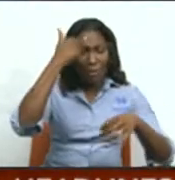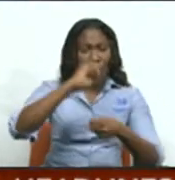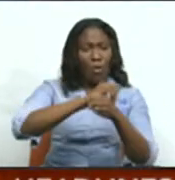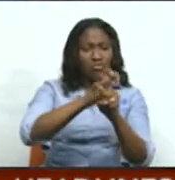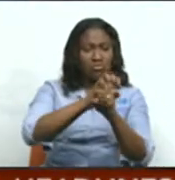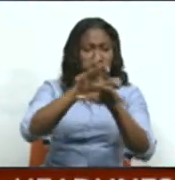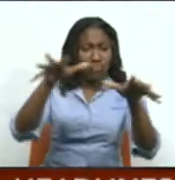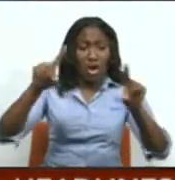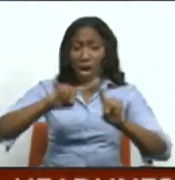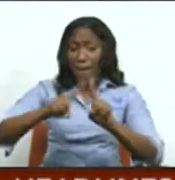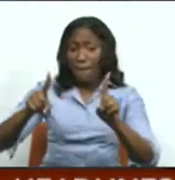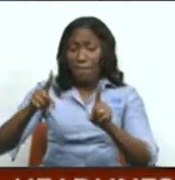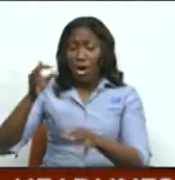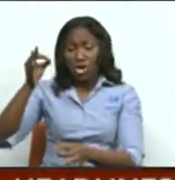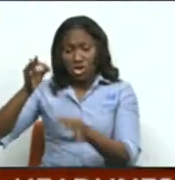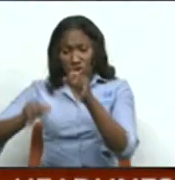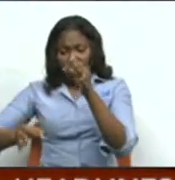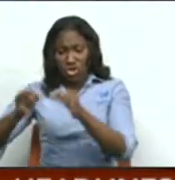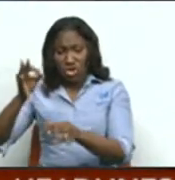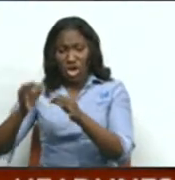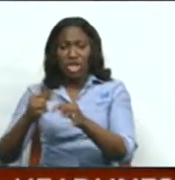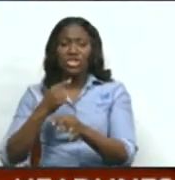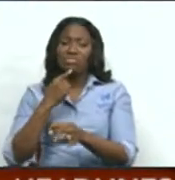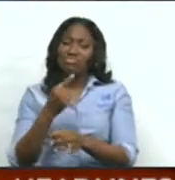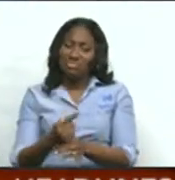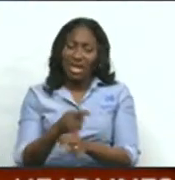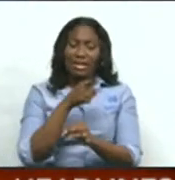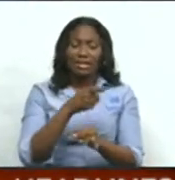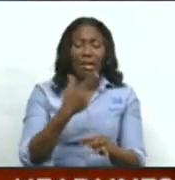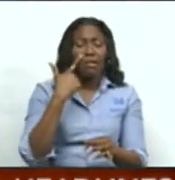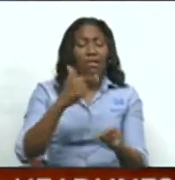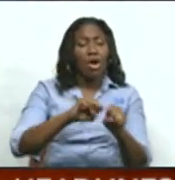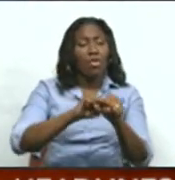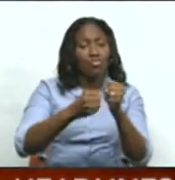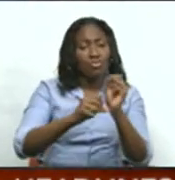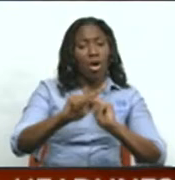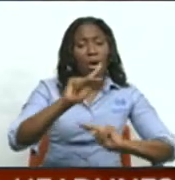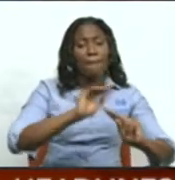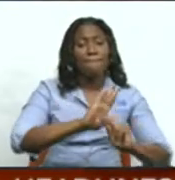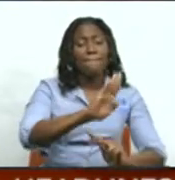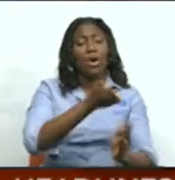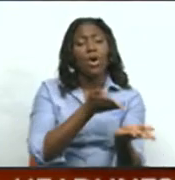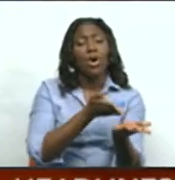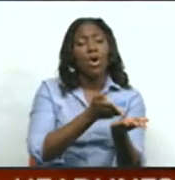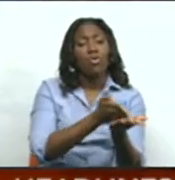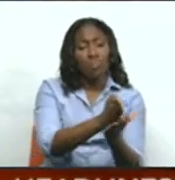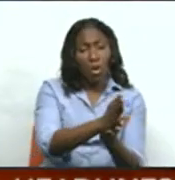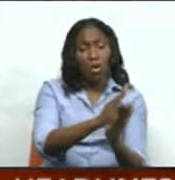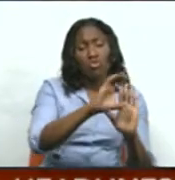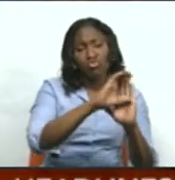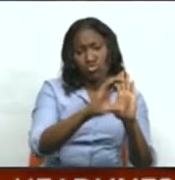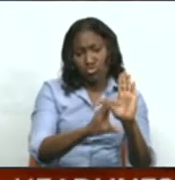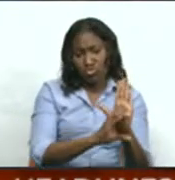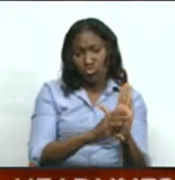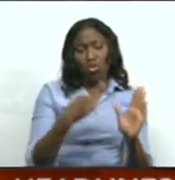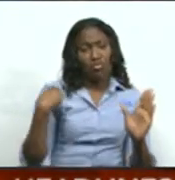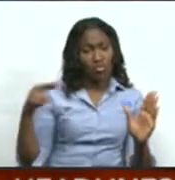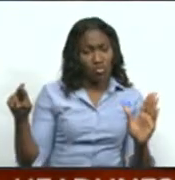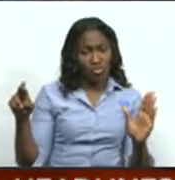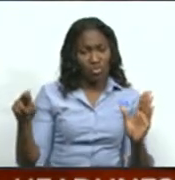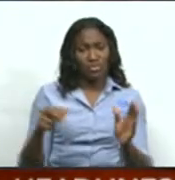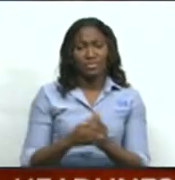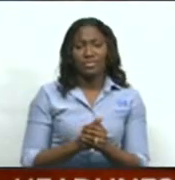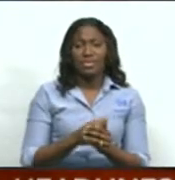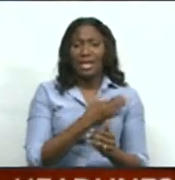has ruled that it was, in fact, unconstitutional. The judge first ruled on the case last July, but she only revealed the reasons